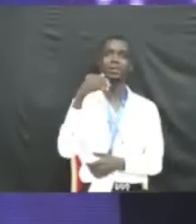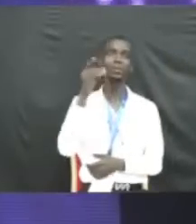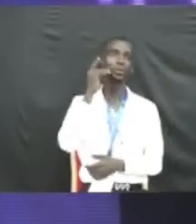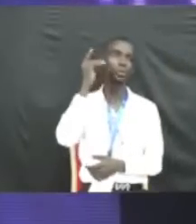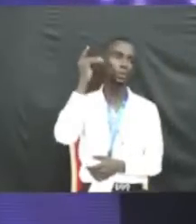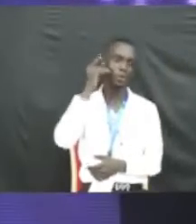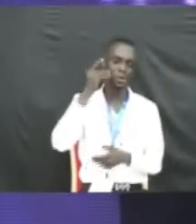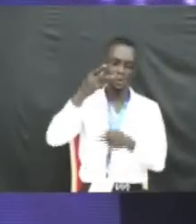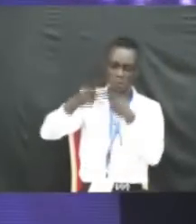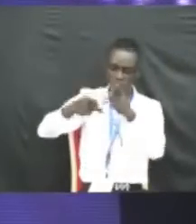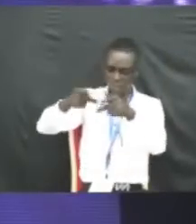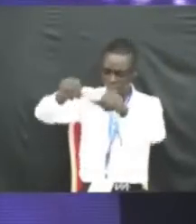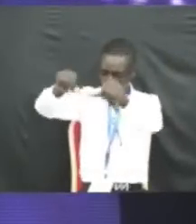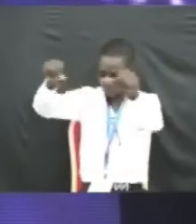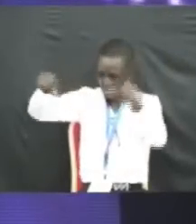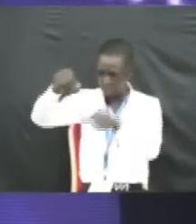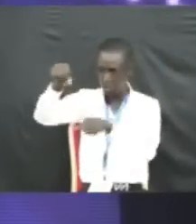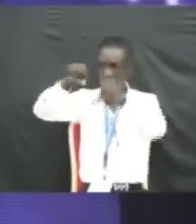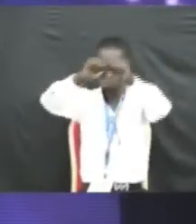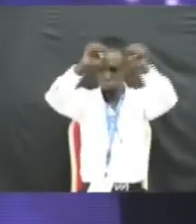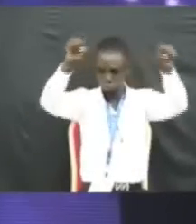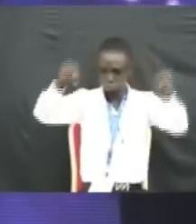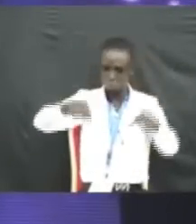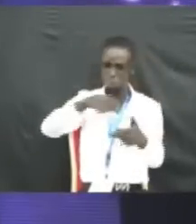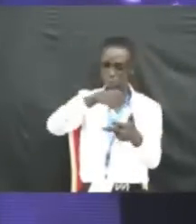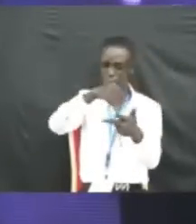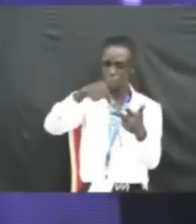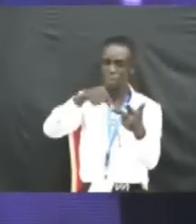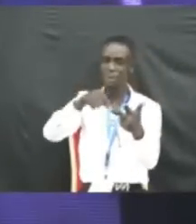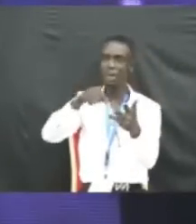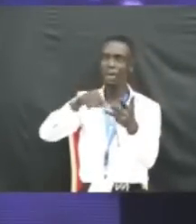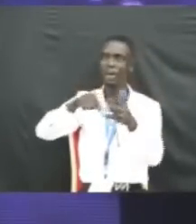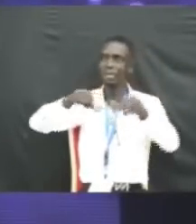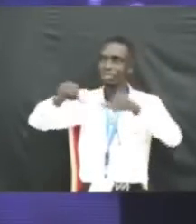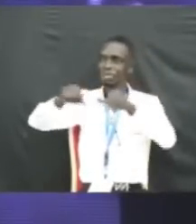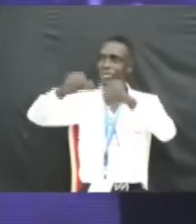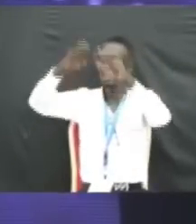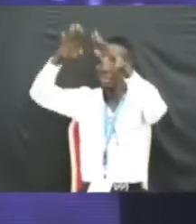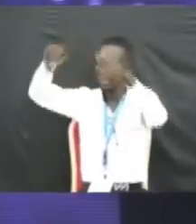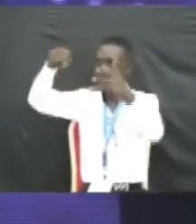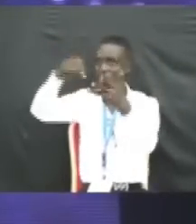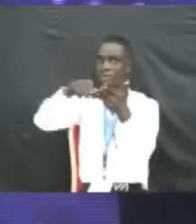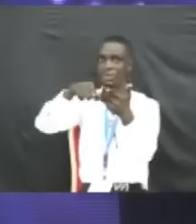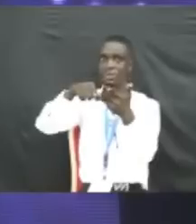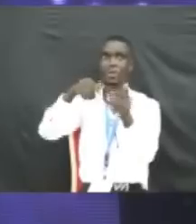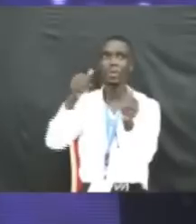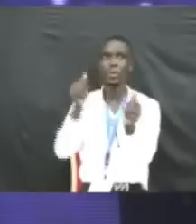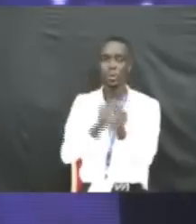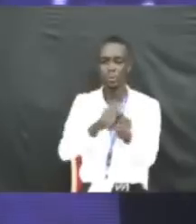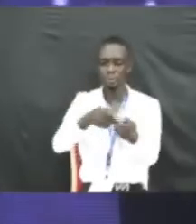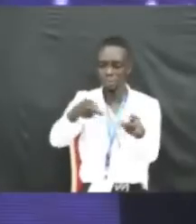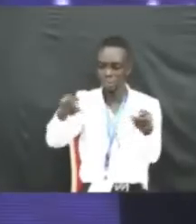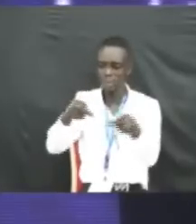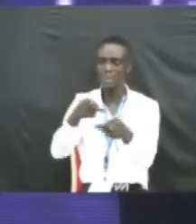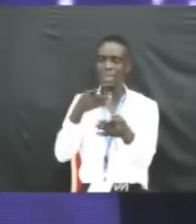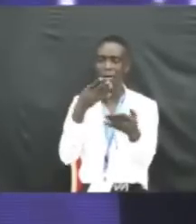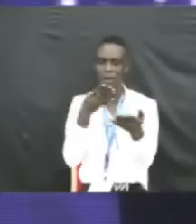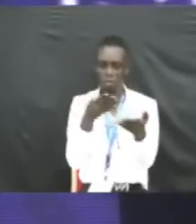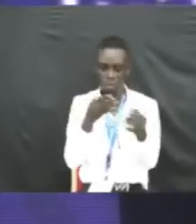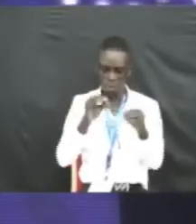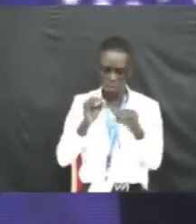lounge with a a shop, a fully furnished administrative block with aerially offices, ice